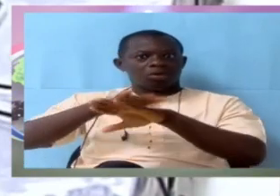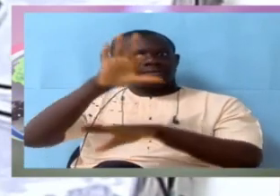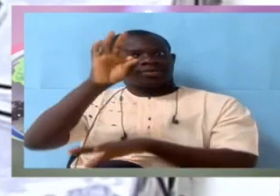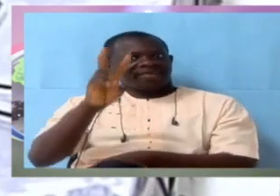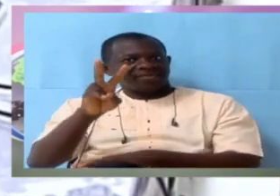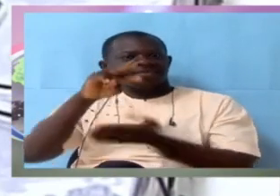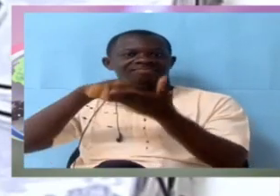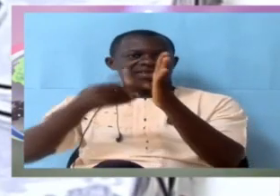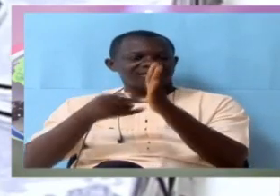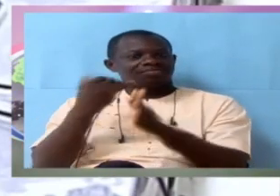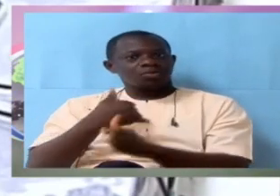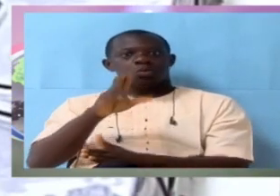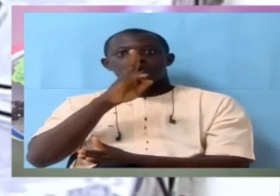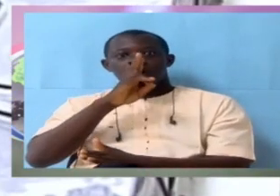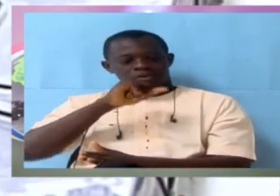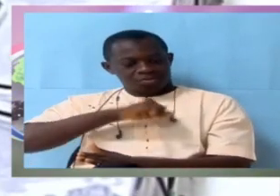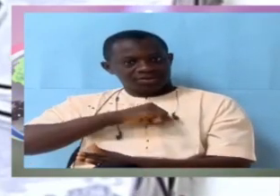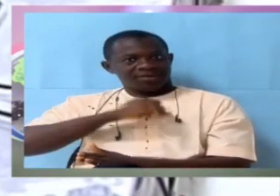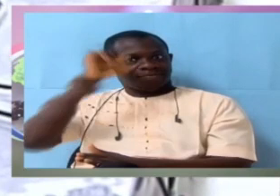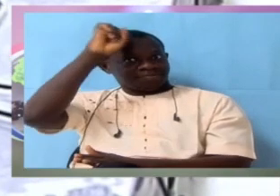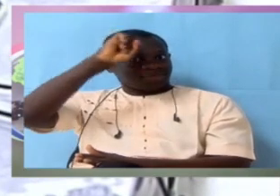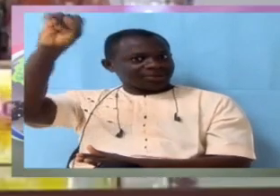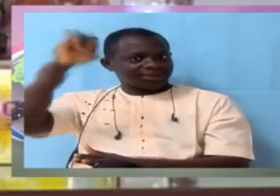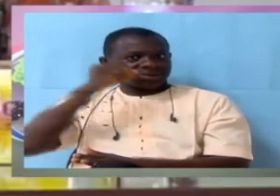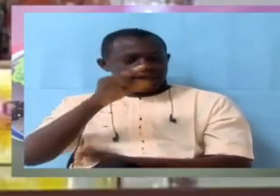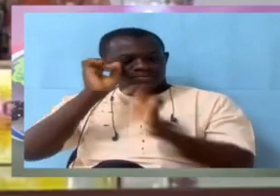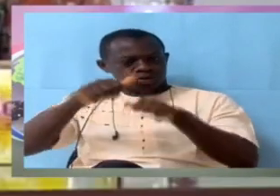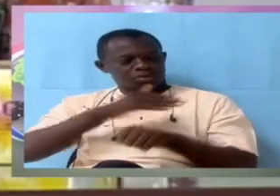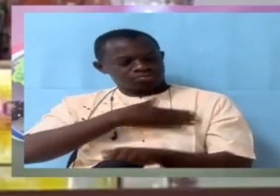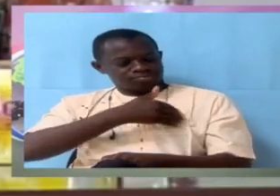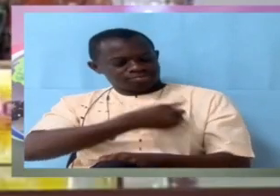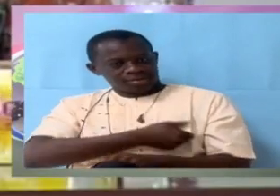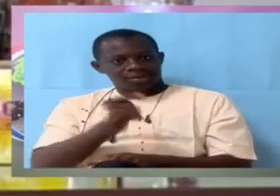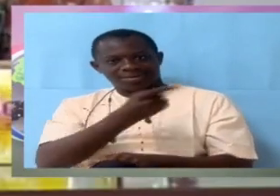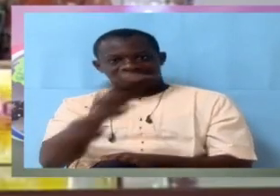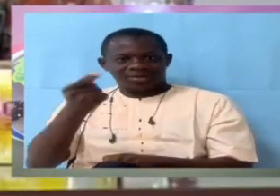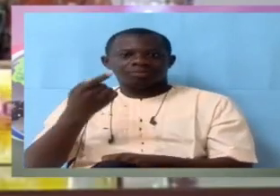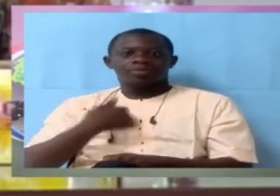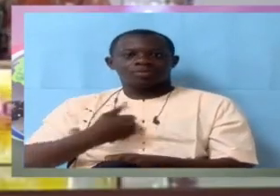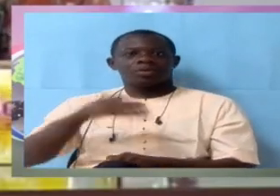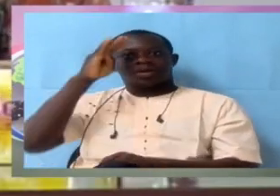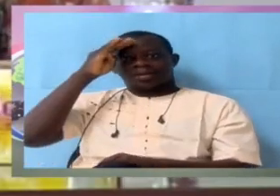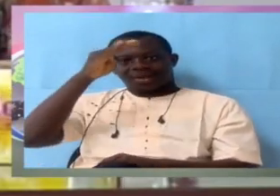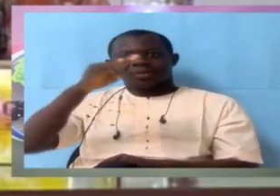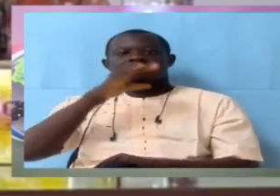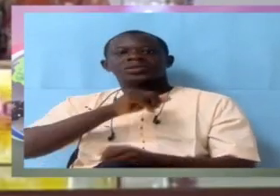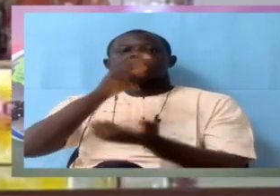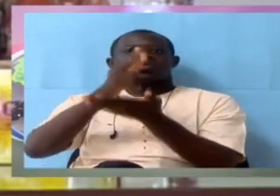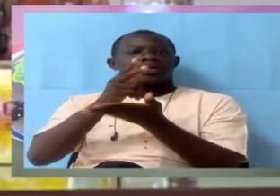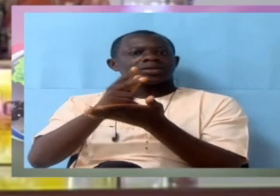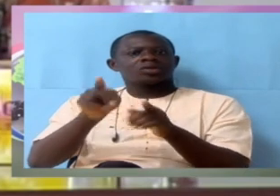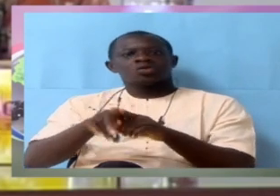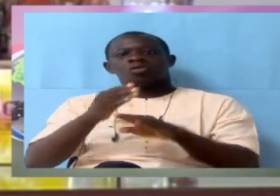he claimed to have cured. Thank you, Mr. Witness. So you continue to say that even though you saw this, you